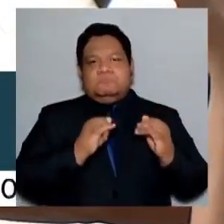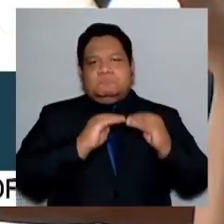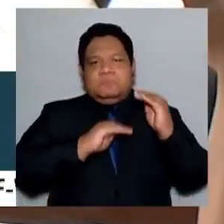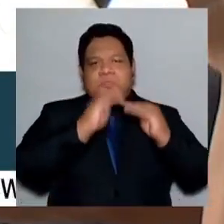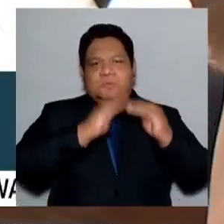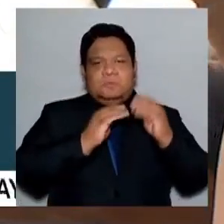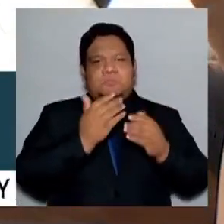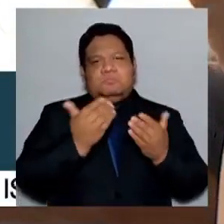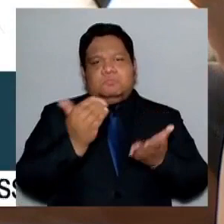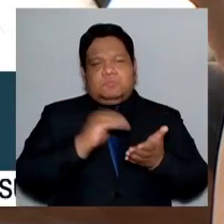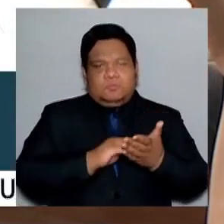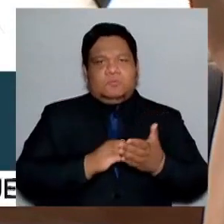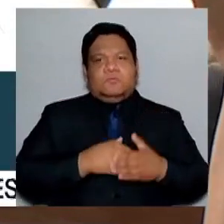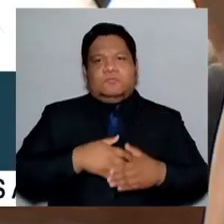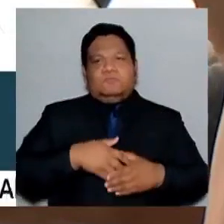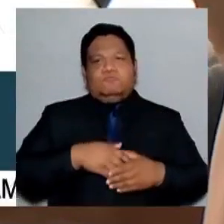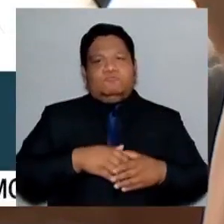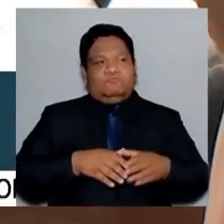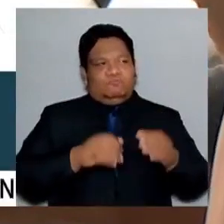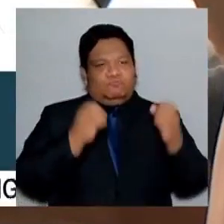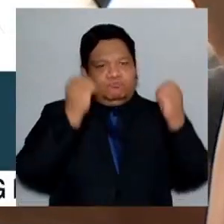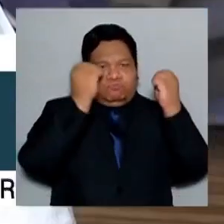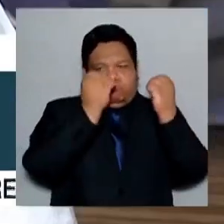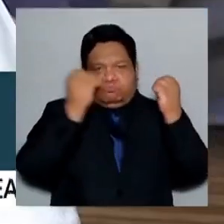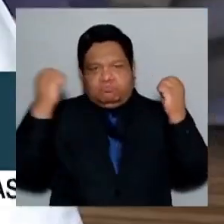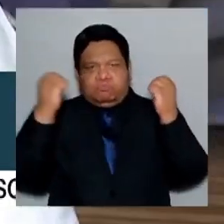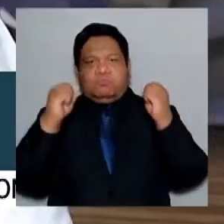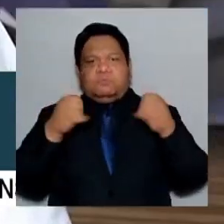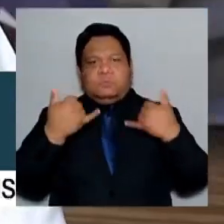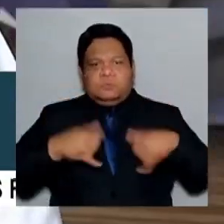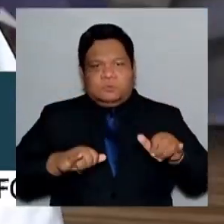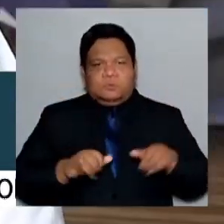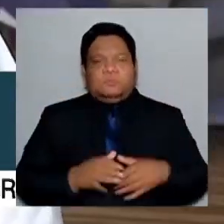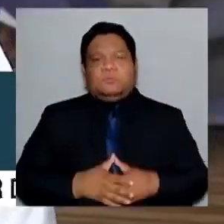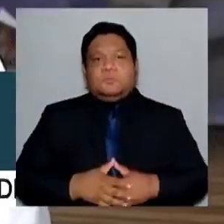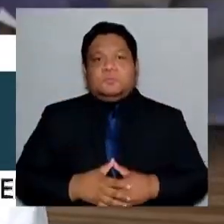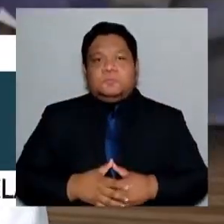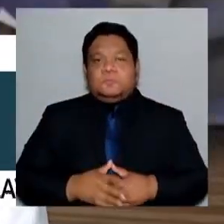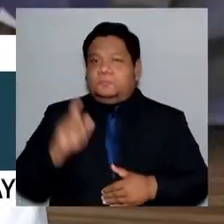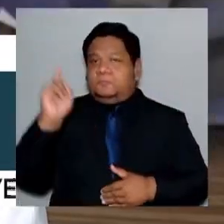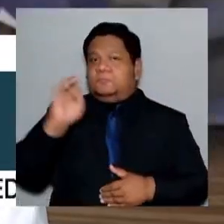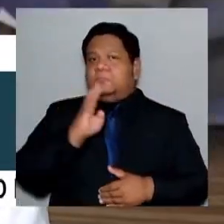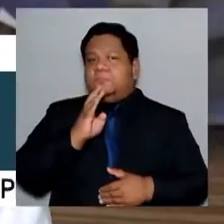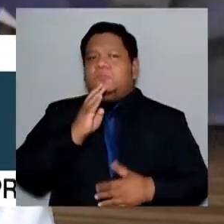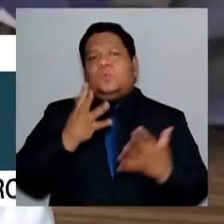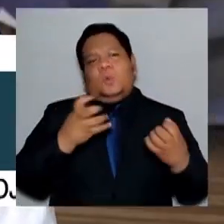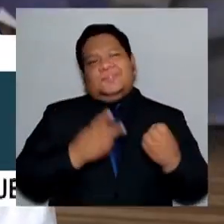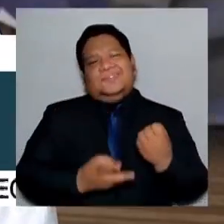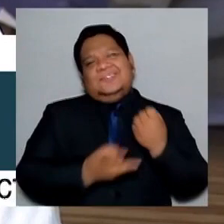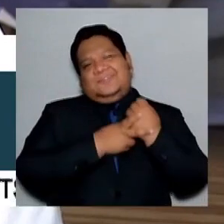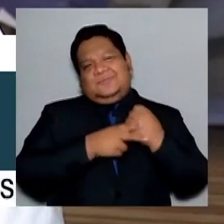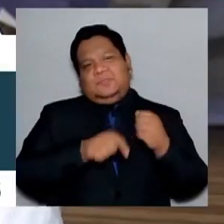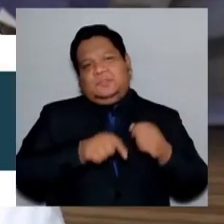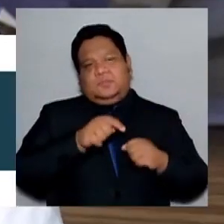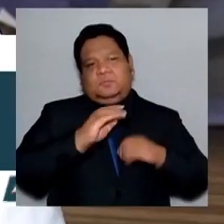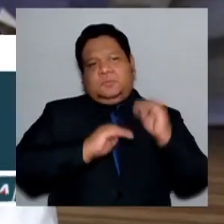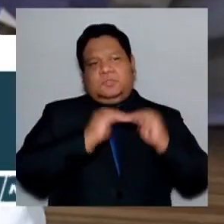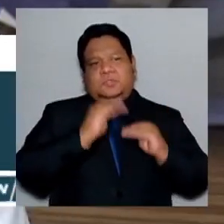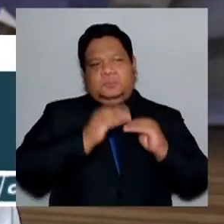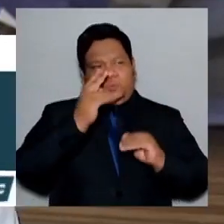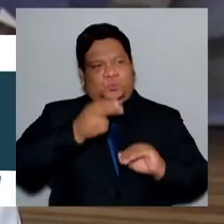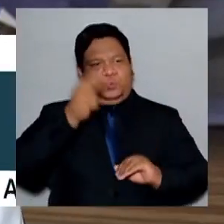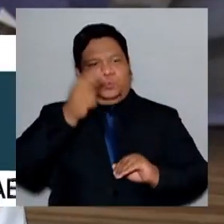facade and the same setup. Siyempre gusto nating isalba yung building, historical yan eh. Kaya lang kung